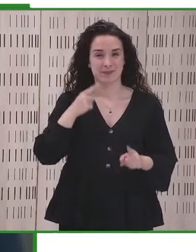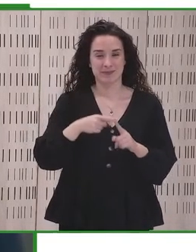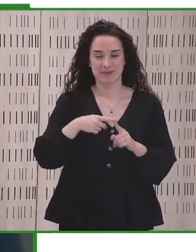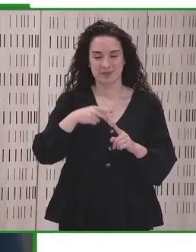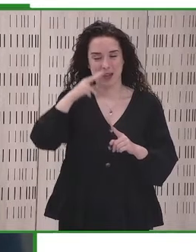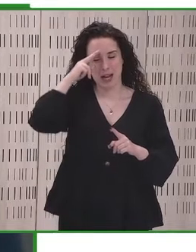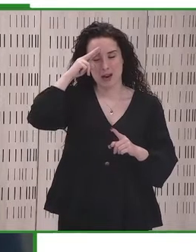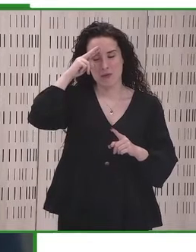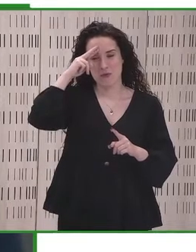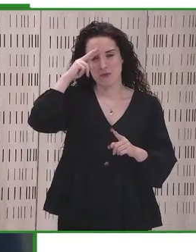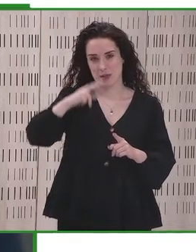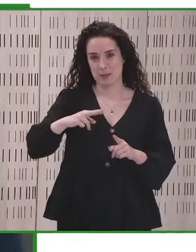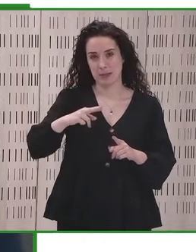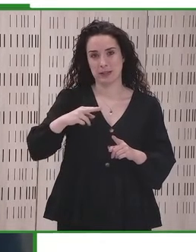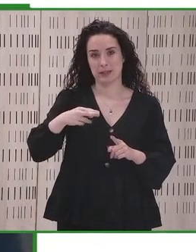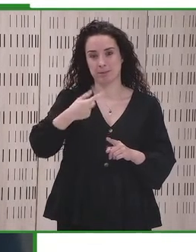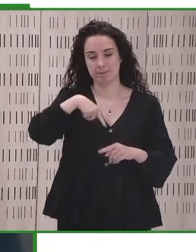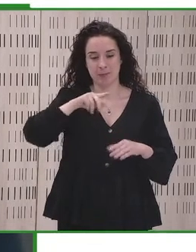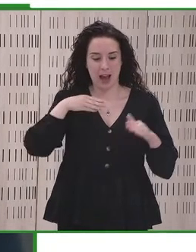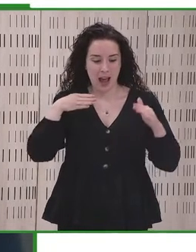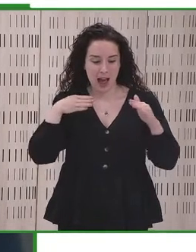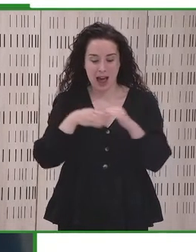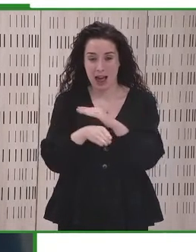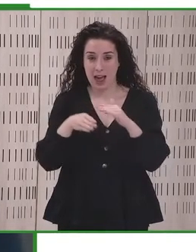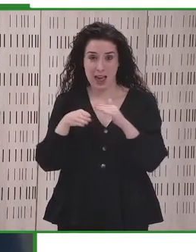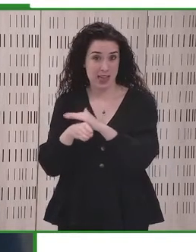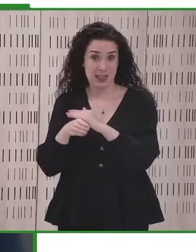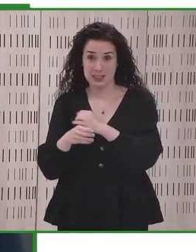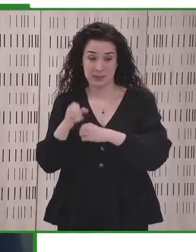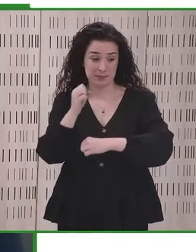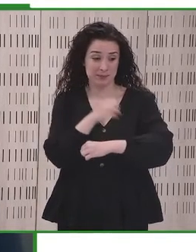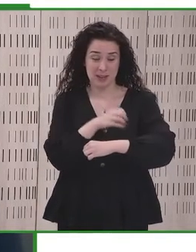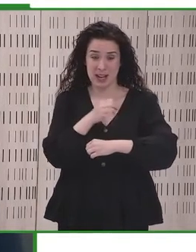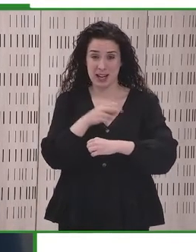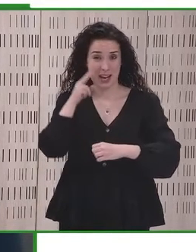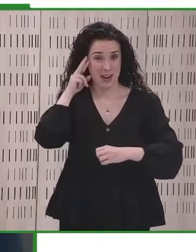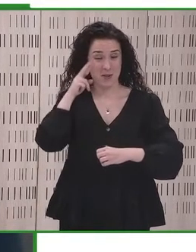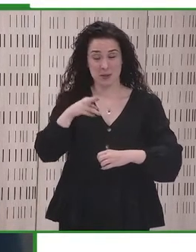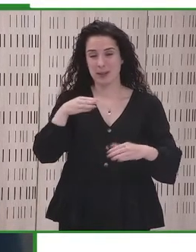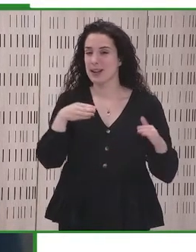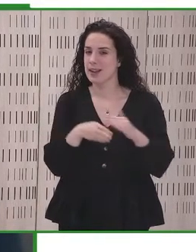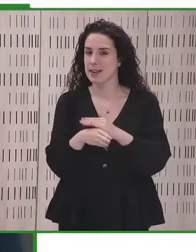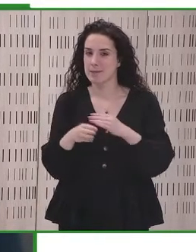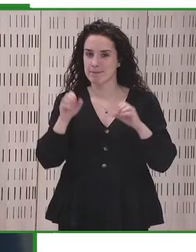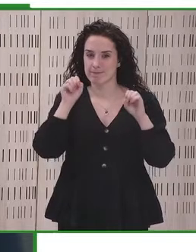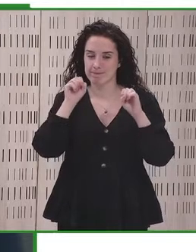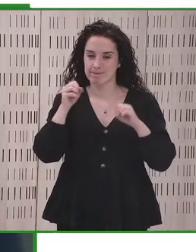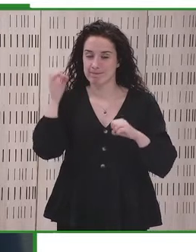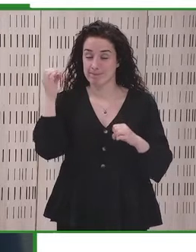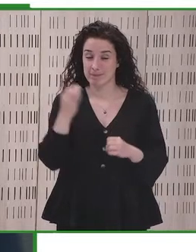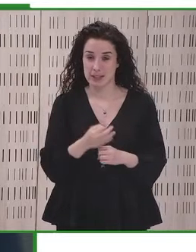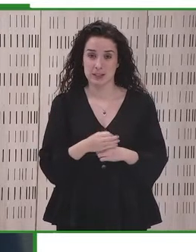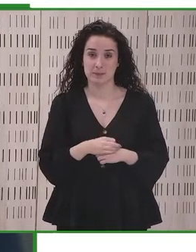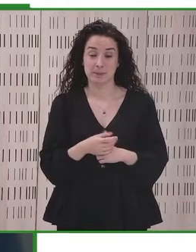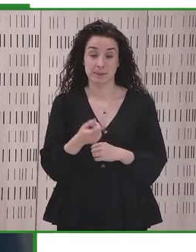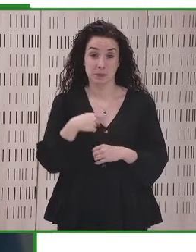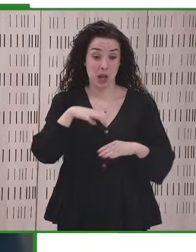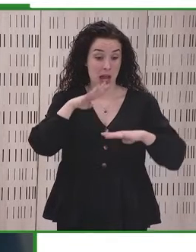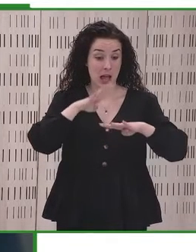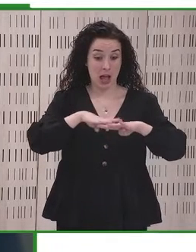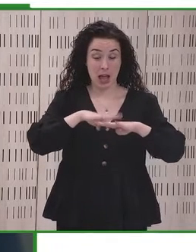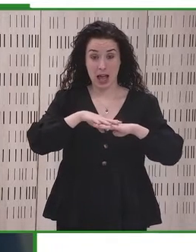that have to with the principles of